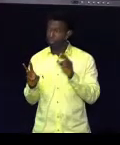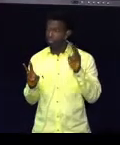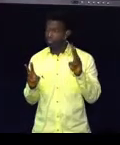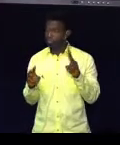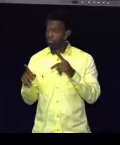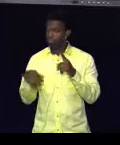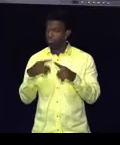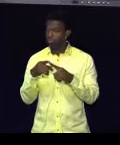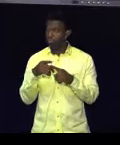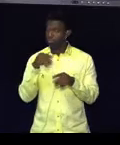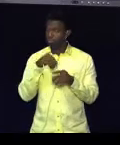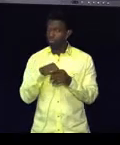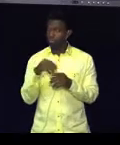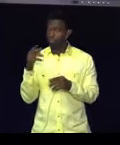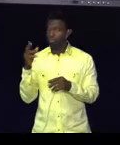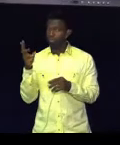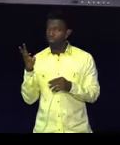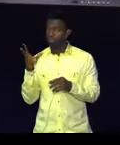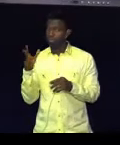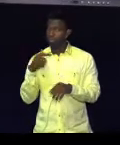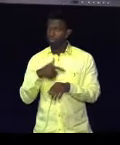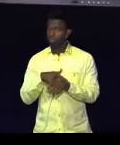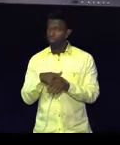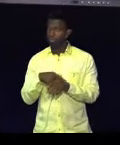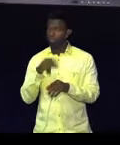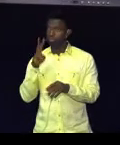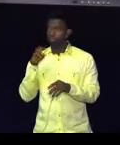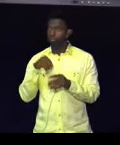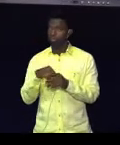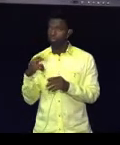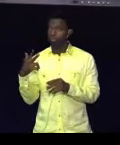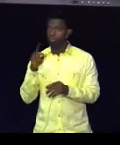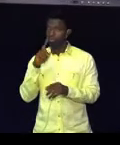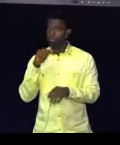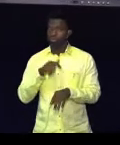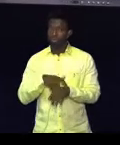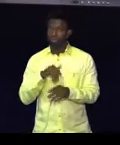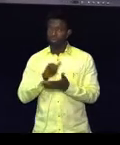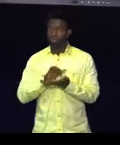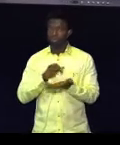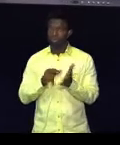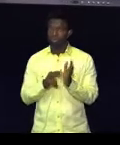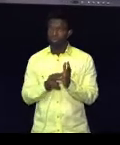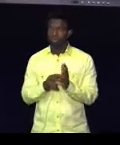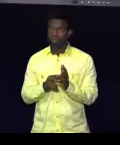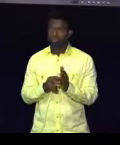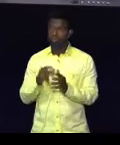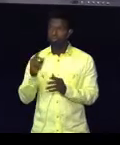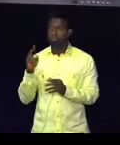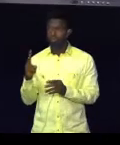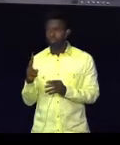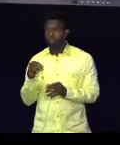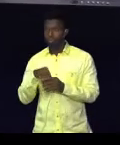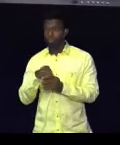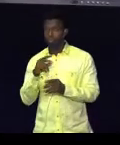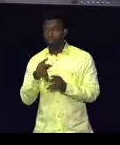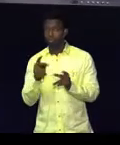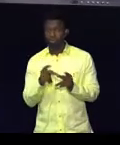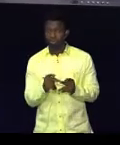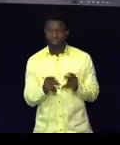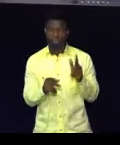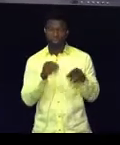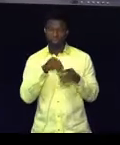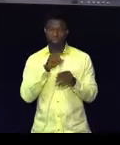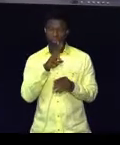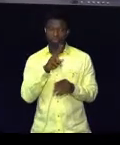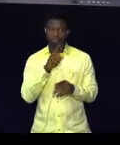goes in 6 3 times, 3 goes in 3 1 time. And that means 2 in one place and 3 in one place. Then we do the same for